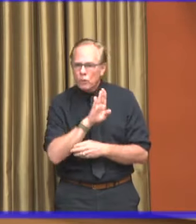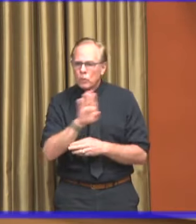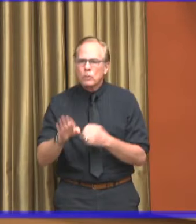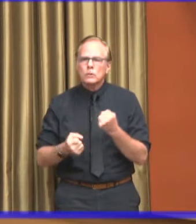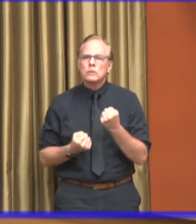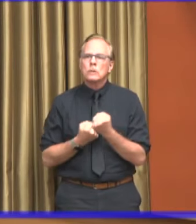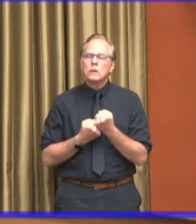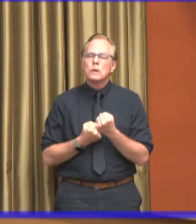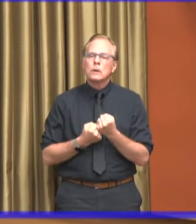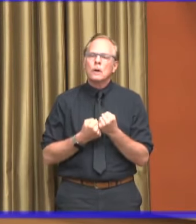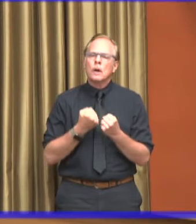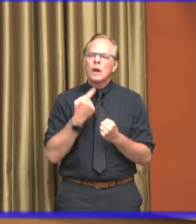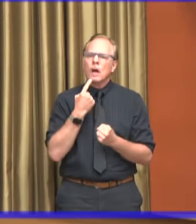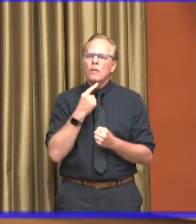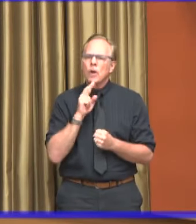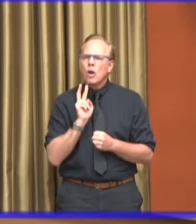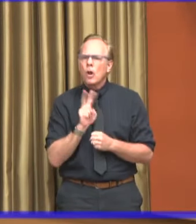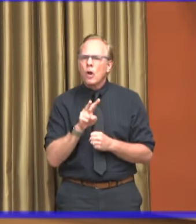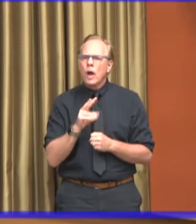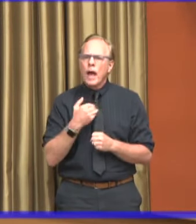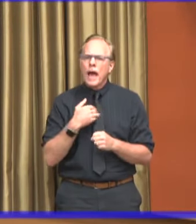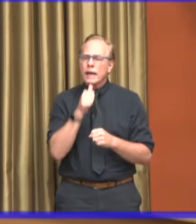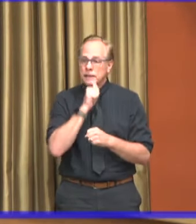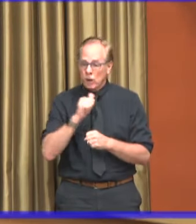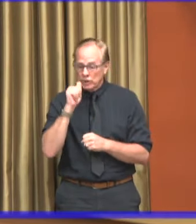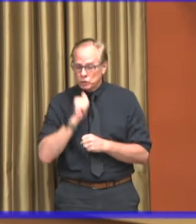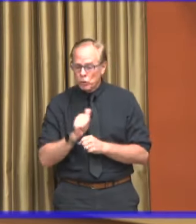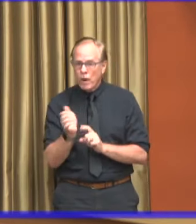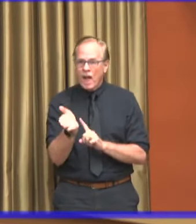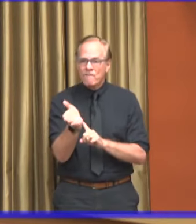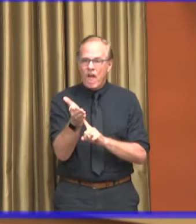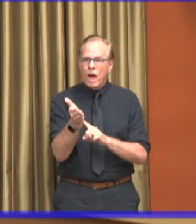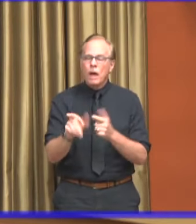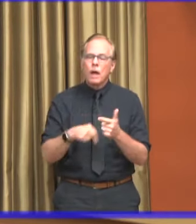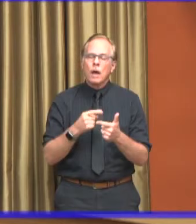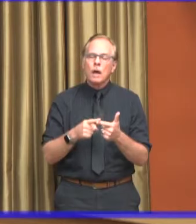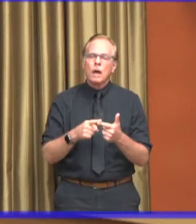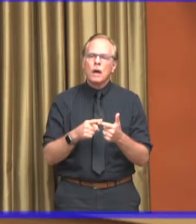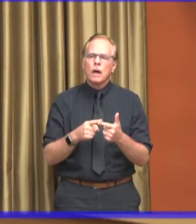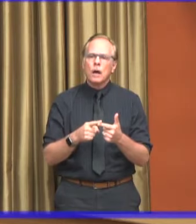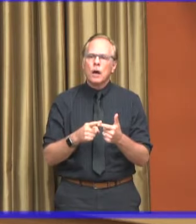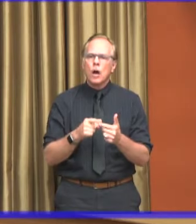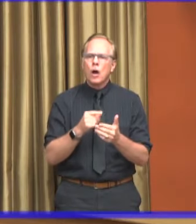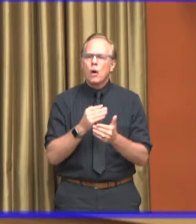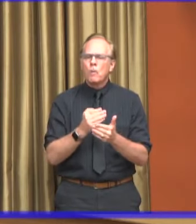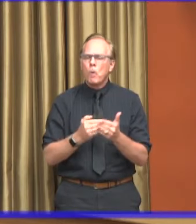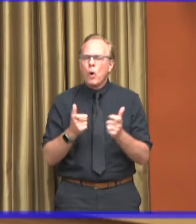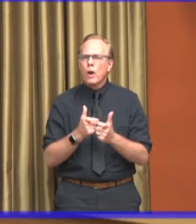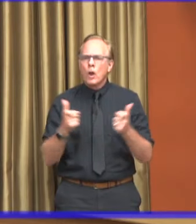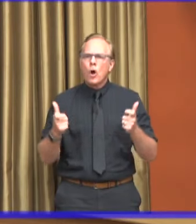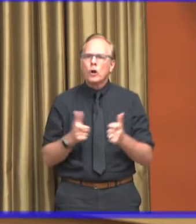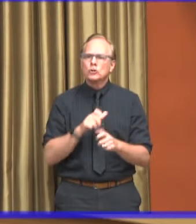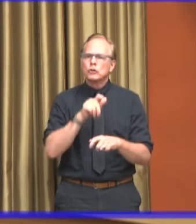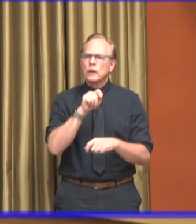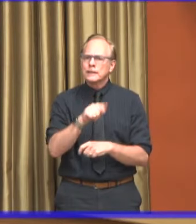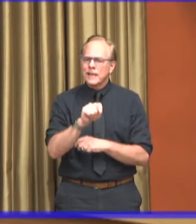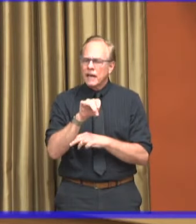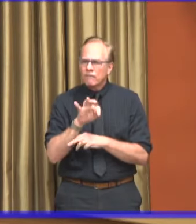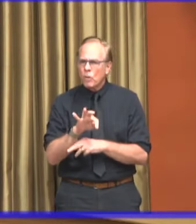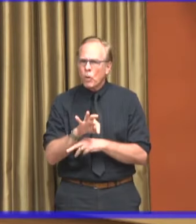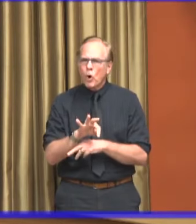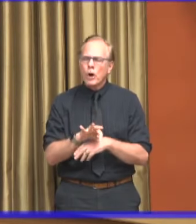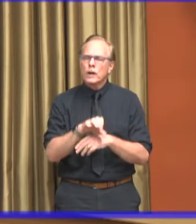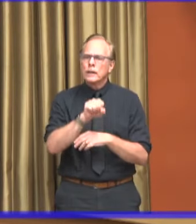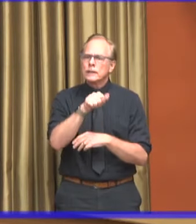support. And if you look at and it's of course got Arizona flag, part of the larger task force Spartan. So you notice the Spartan